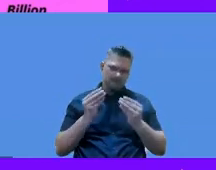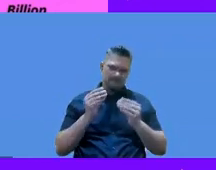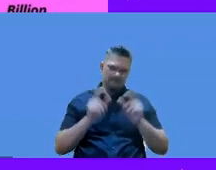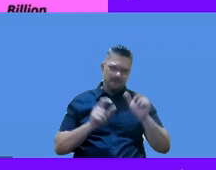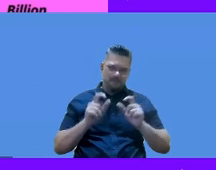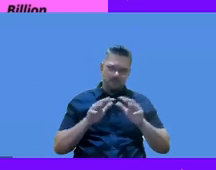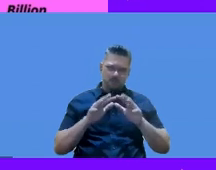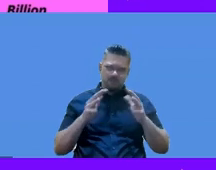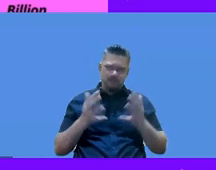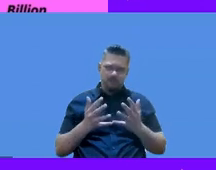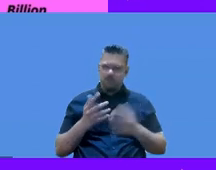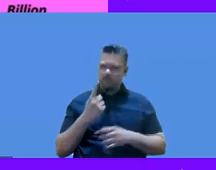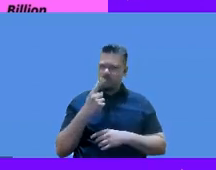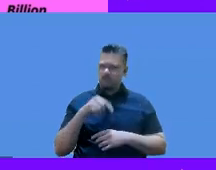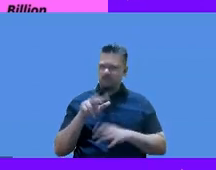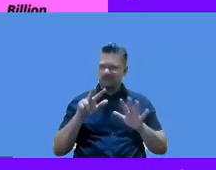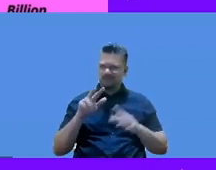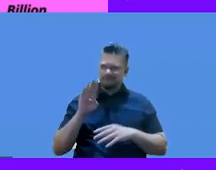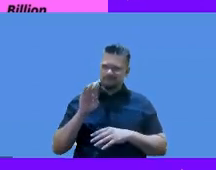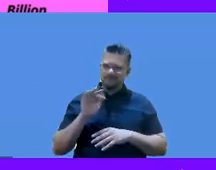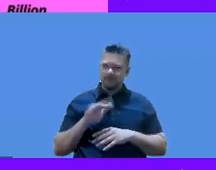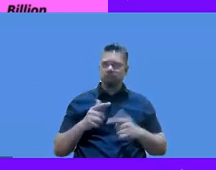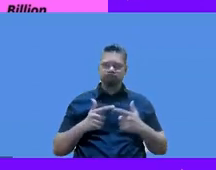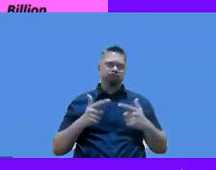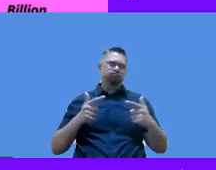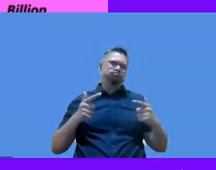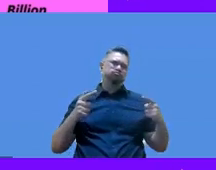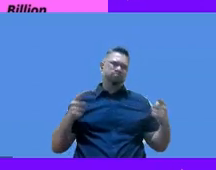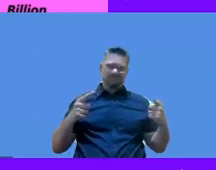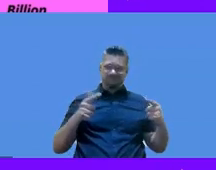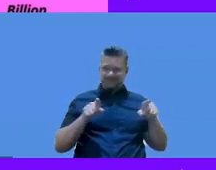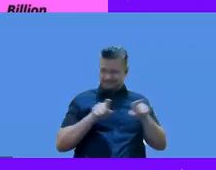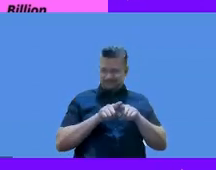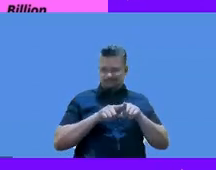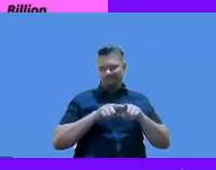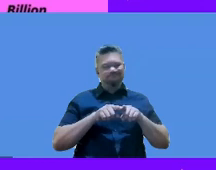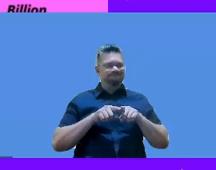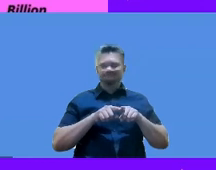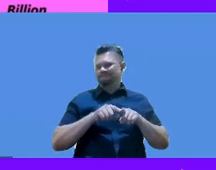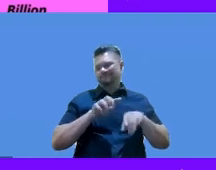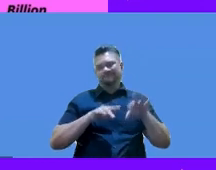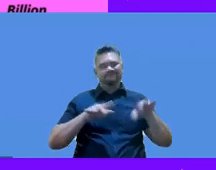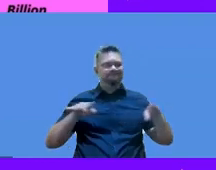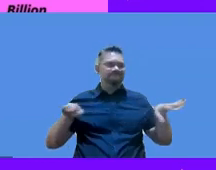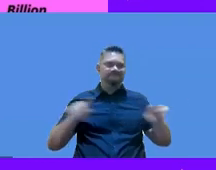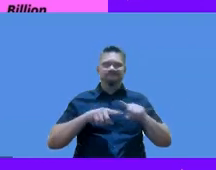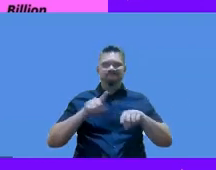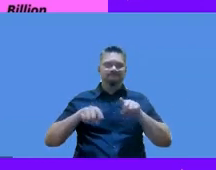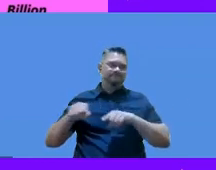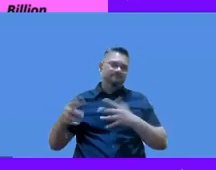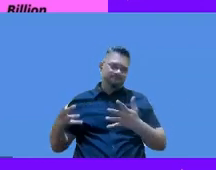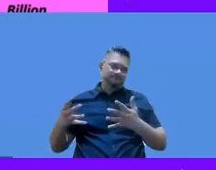not all the same. You know, that number encompasses a really large and varied group of young people with different realities,